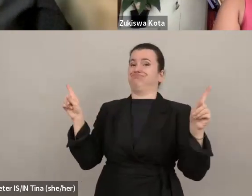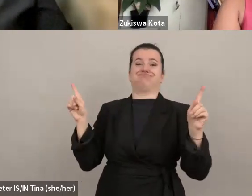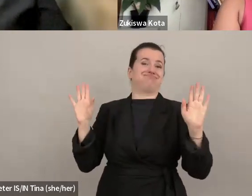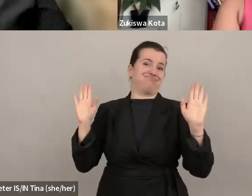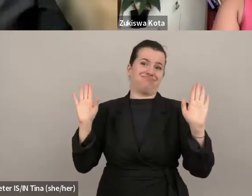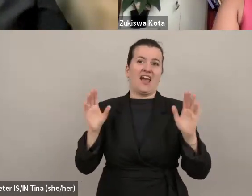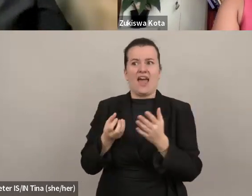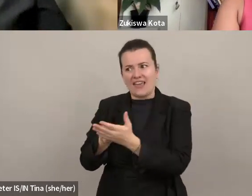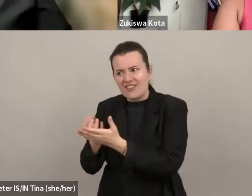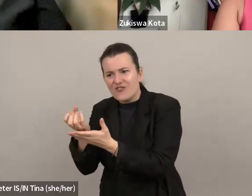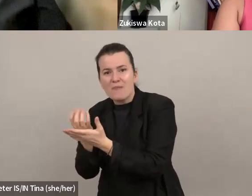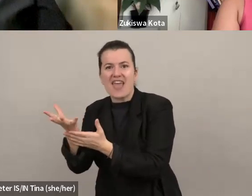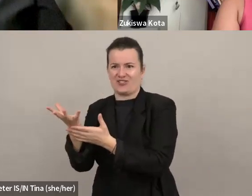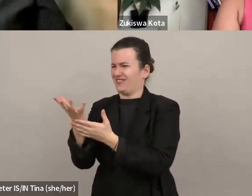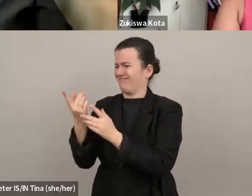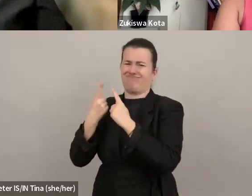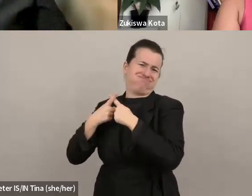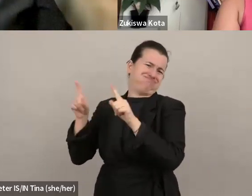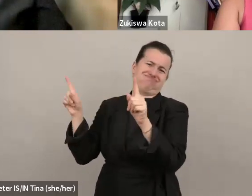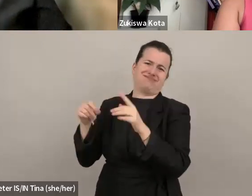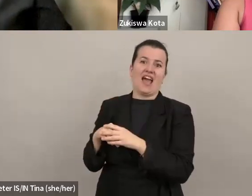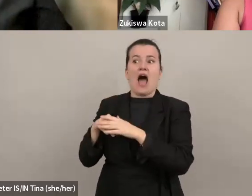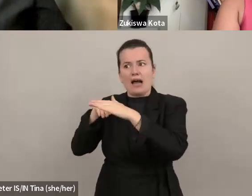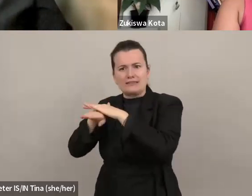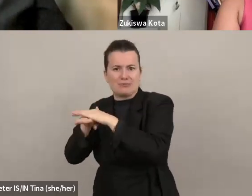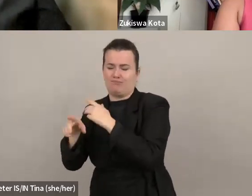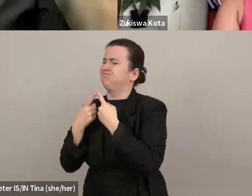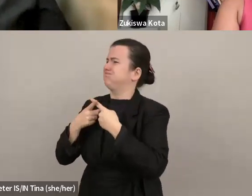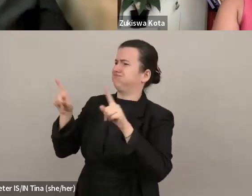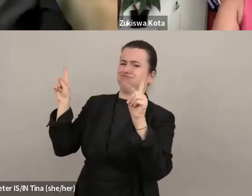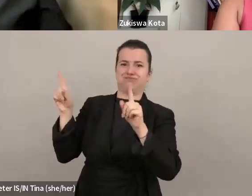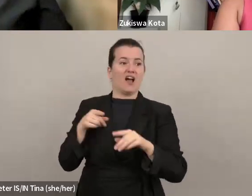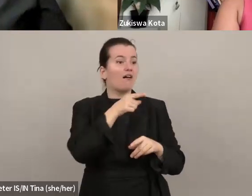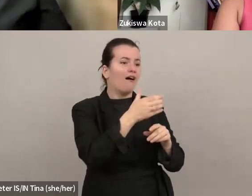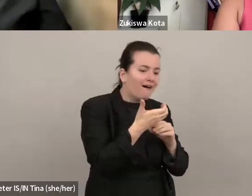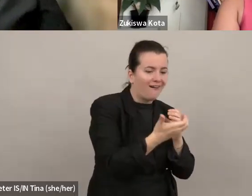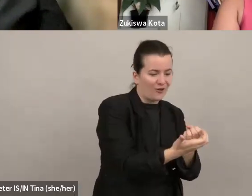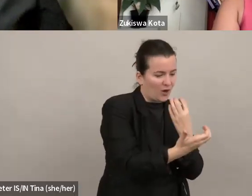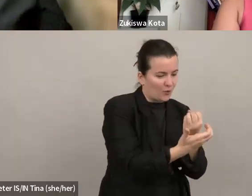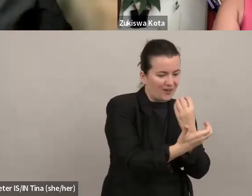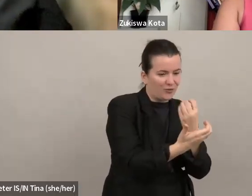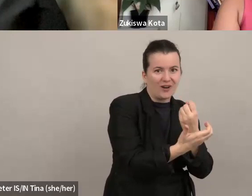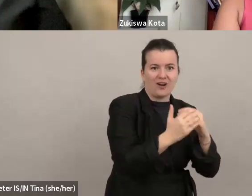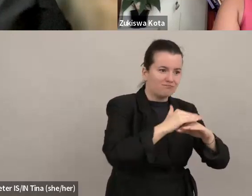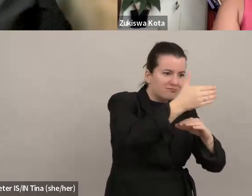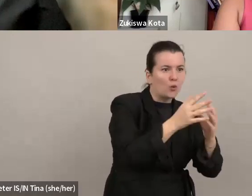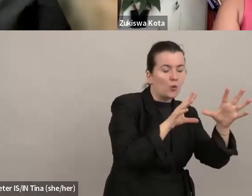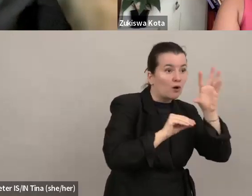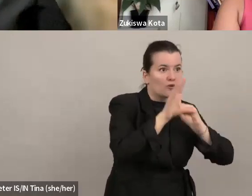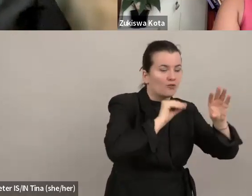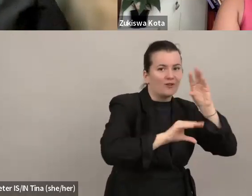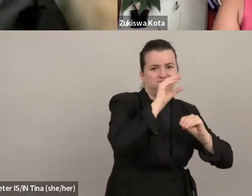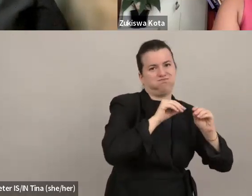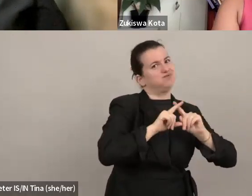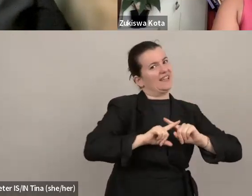of information accessibility and the ability for them to even just be economically